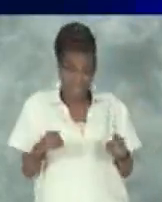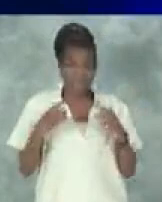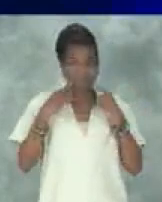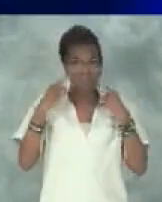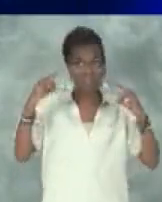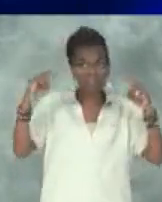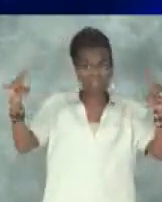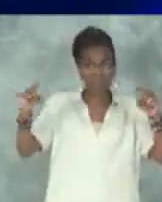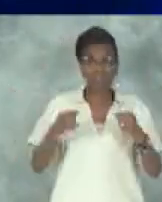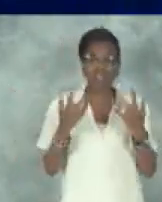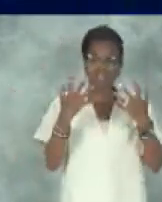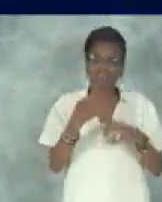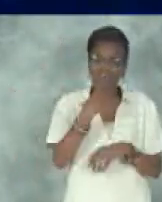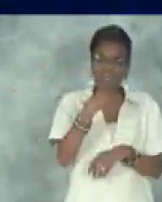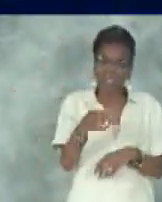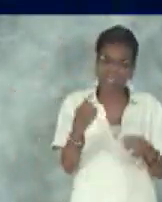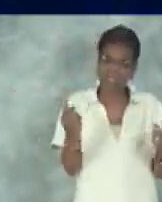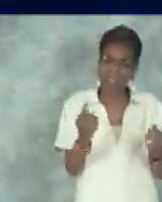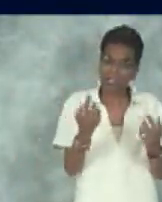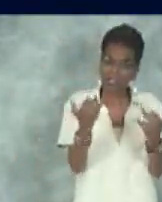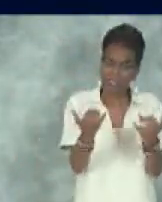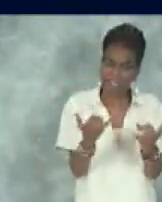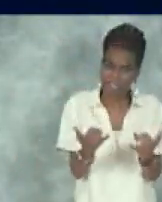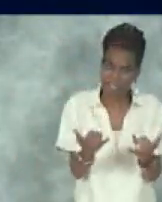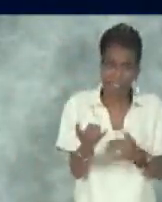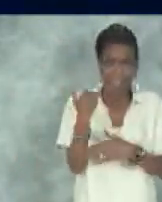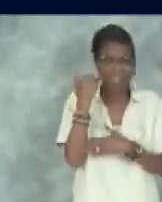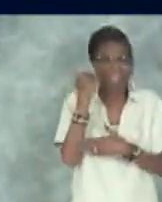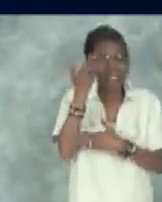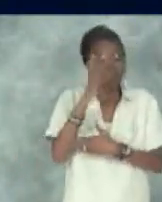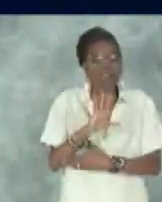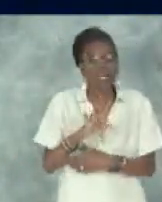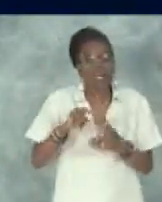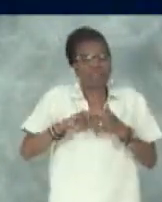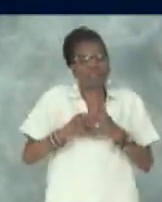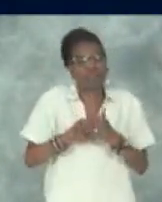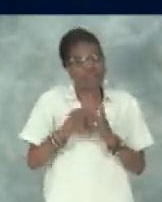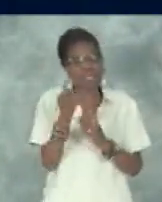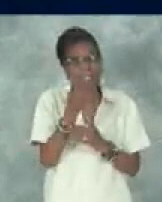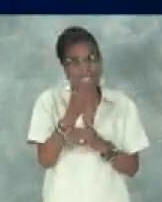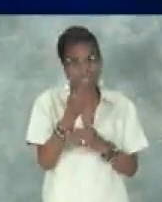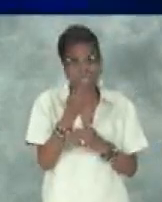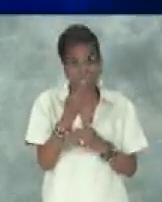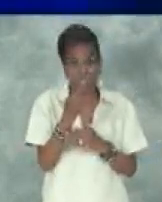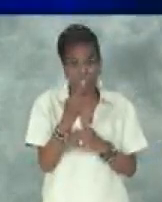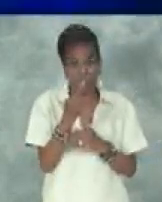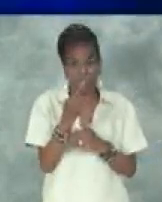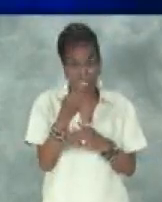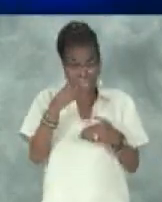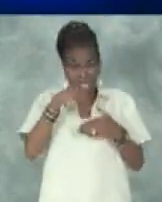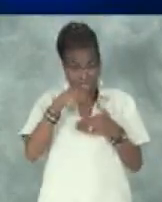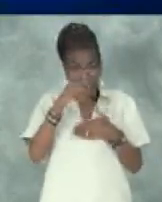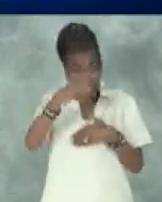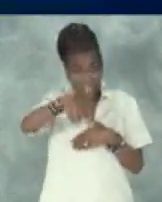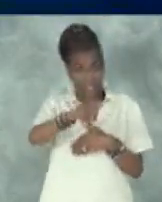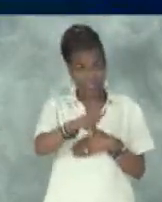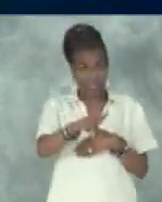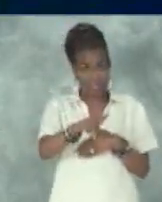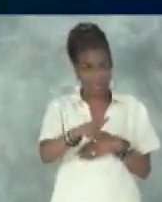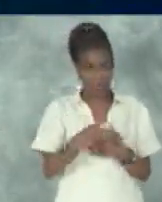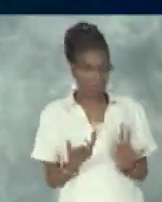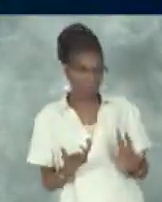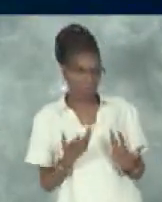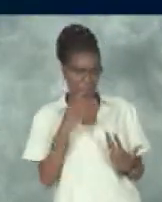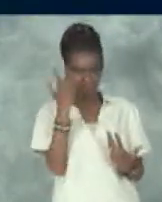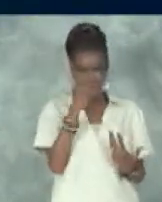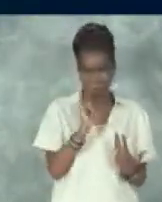I just need to tell somebody today that if God started a thing in you, and even if it doesn't look right now, you need